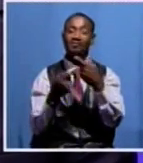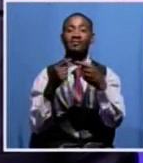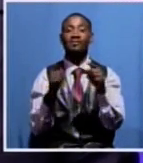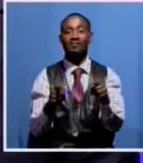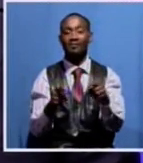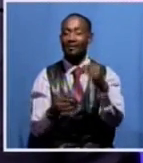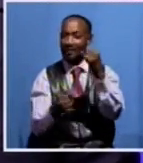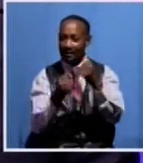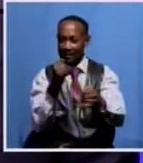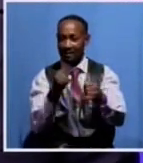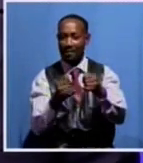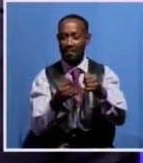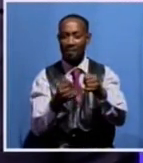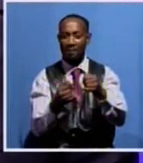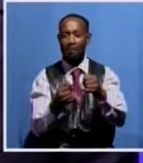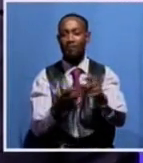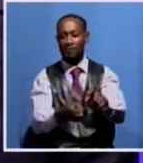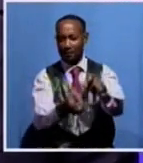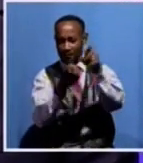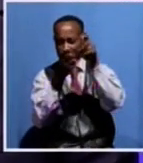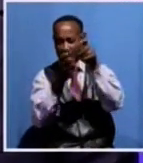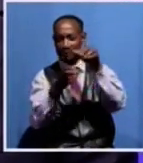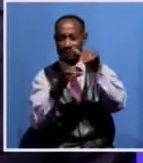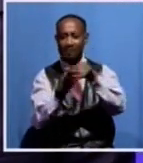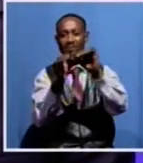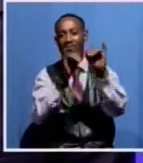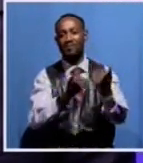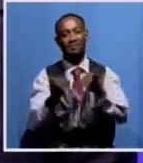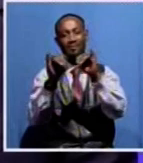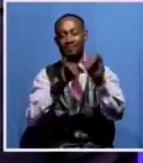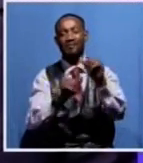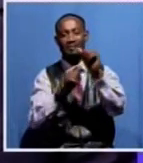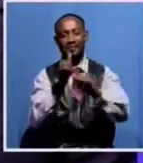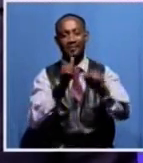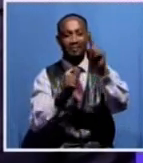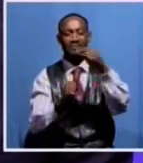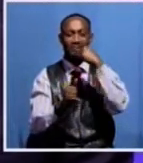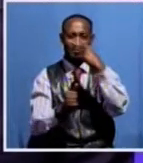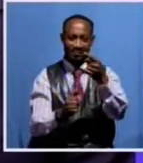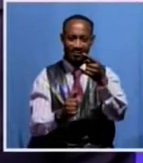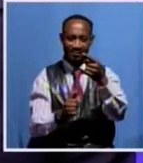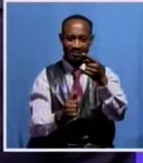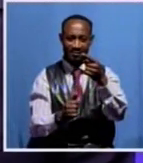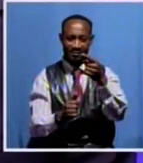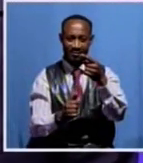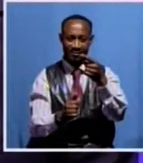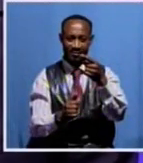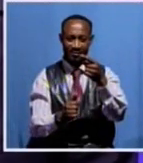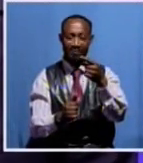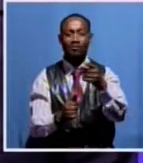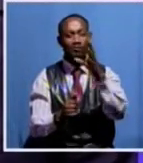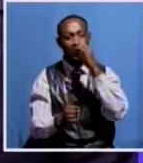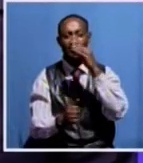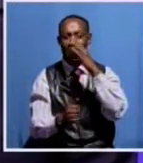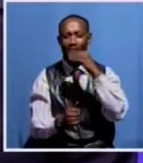last word is that you've challenged me with implementation. That's what everybody's saying. I think that's what you have been saying, that we have been saying all these things and we're